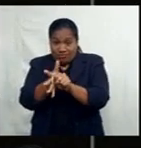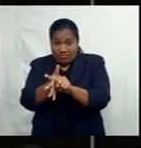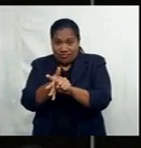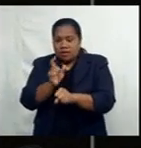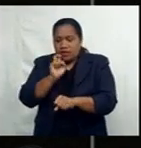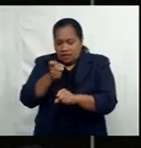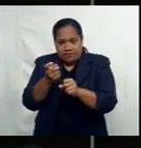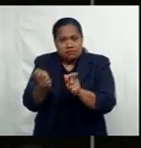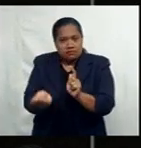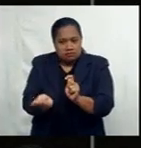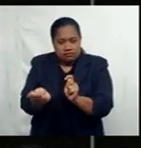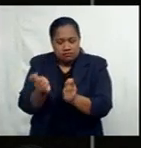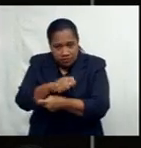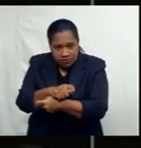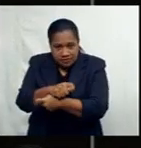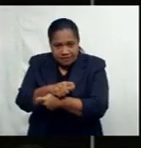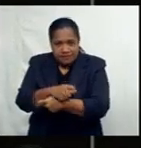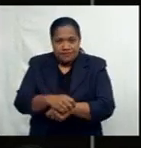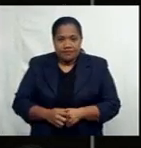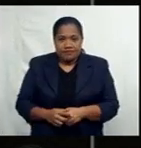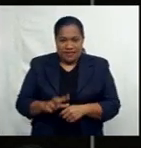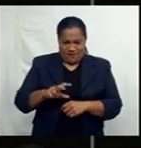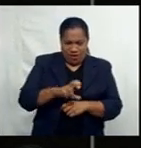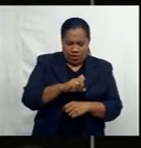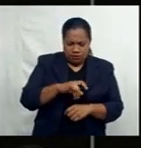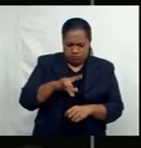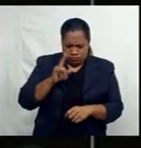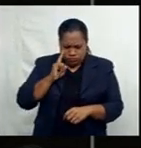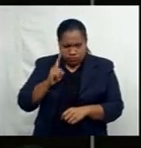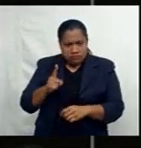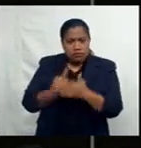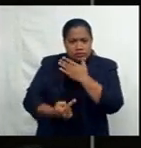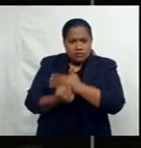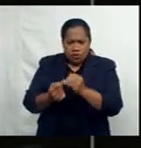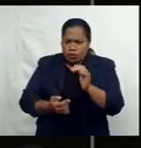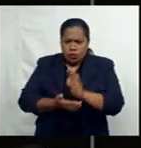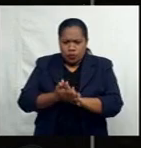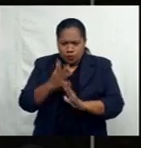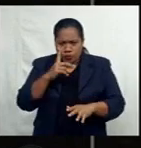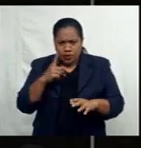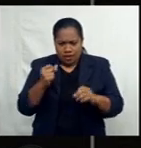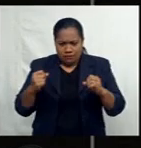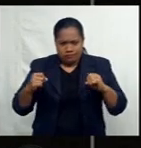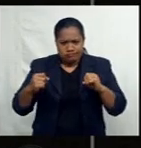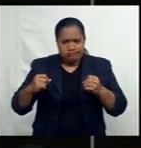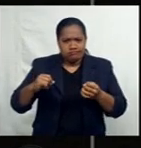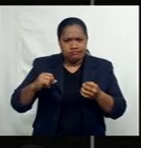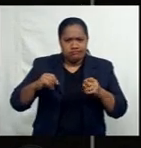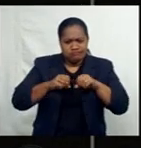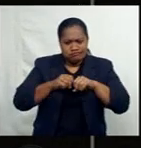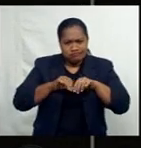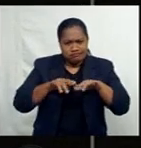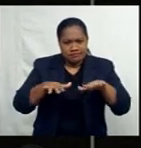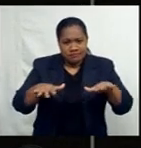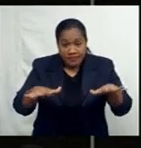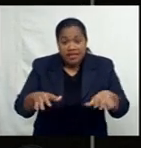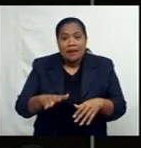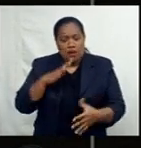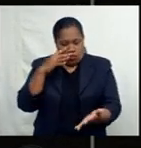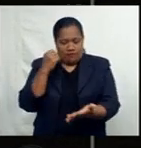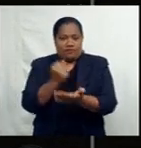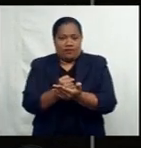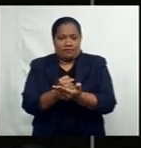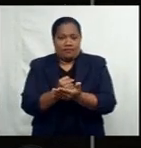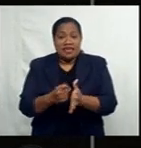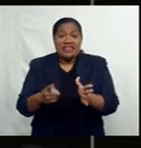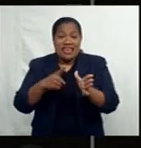mutate. The variant has been identified as highly transmissible. However, tests overseas have confirmed the AstraZeneca vaccine